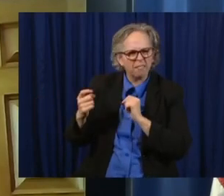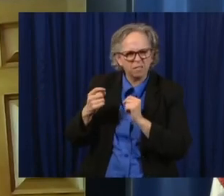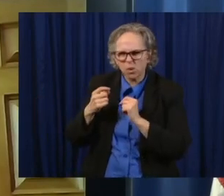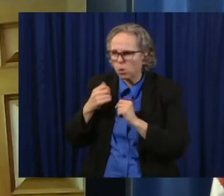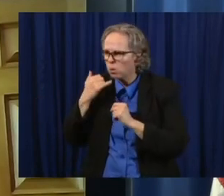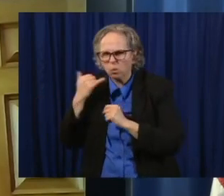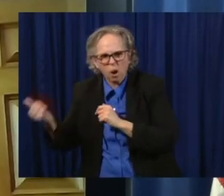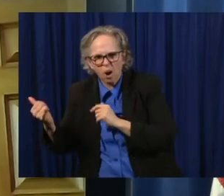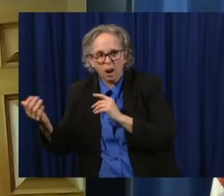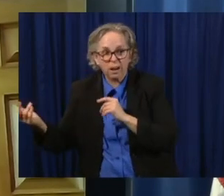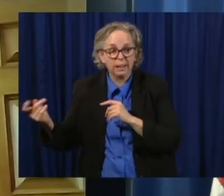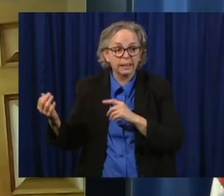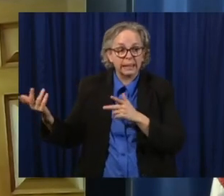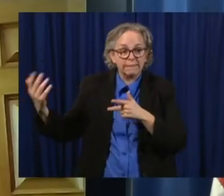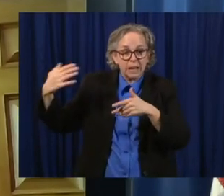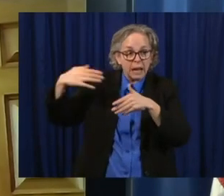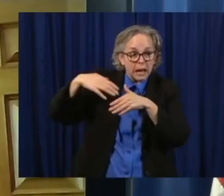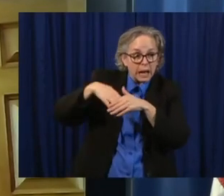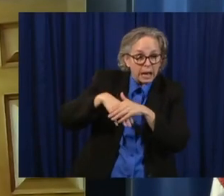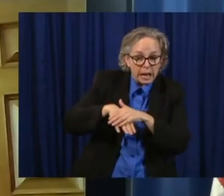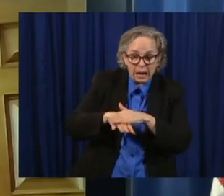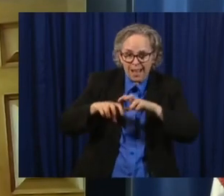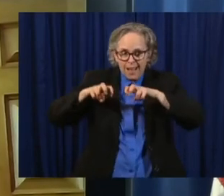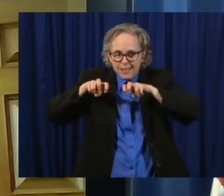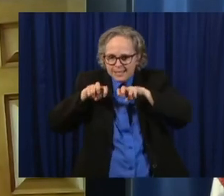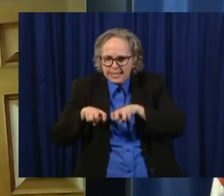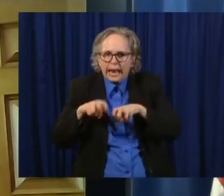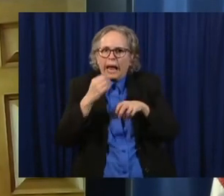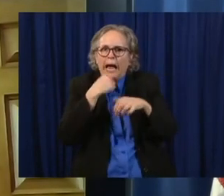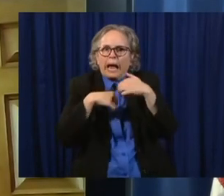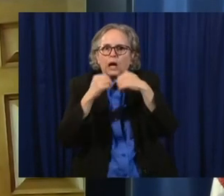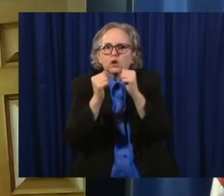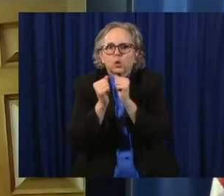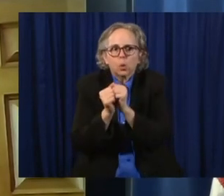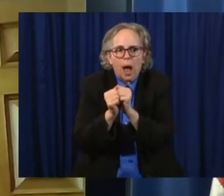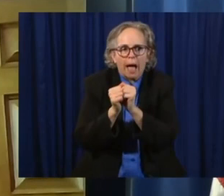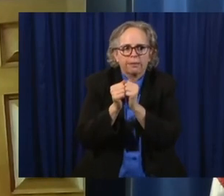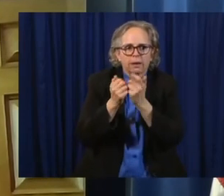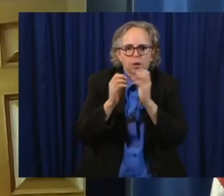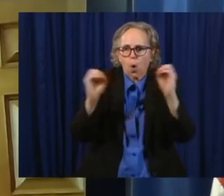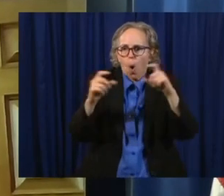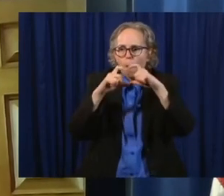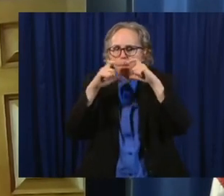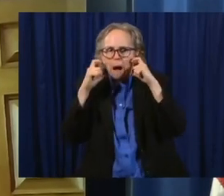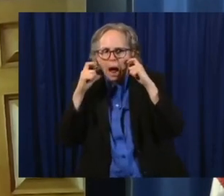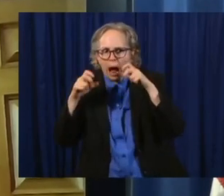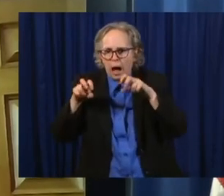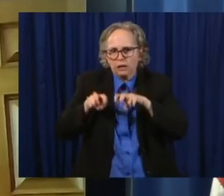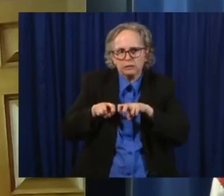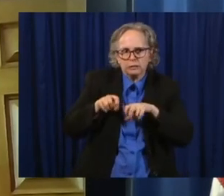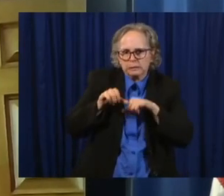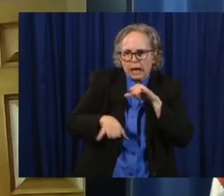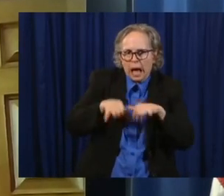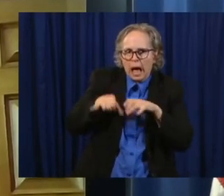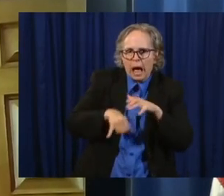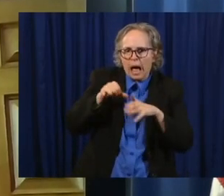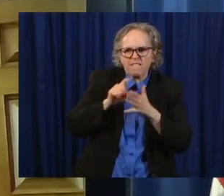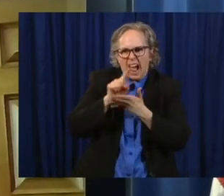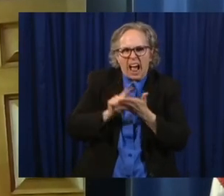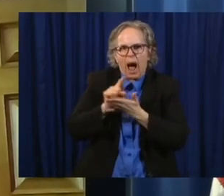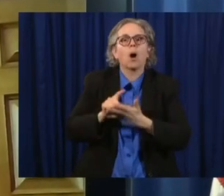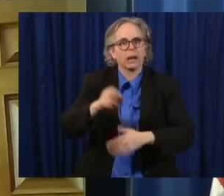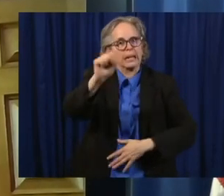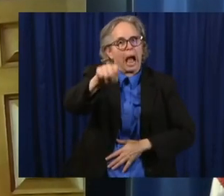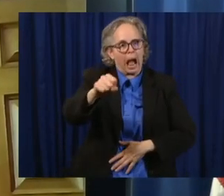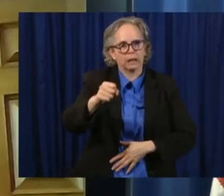dinner together and neither of them were wearing a mask and they were within a few feet of each other for an hour or so, that would be an appreciable